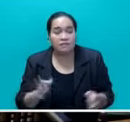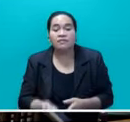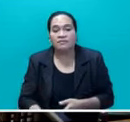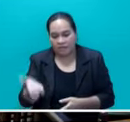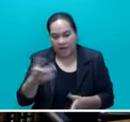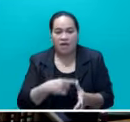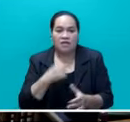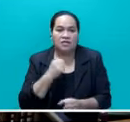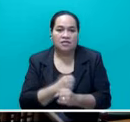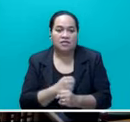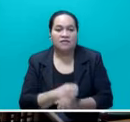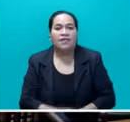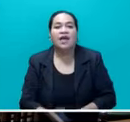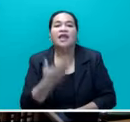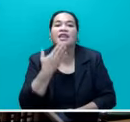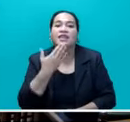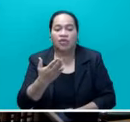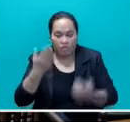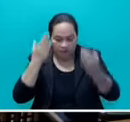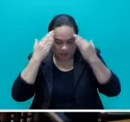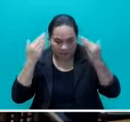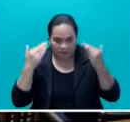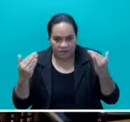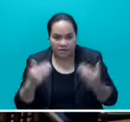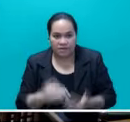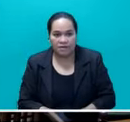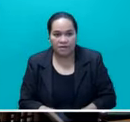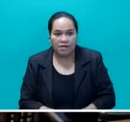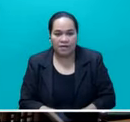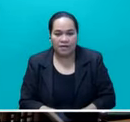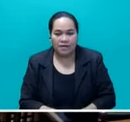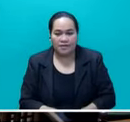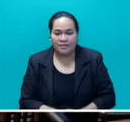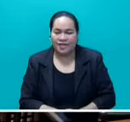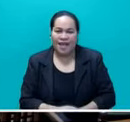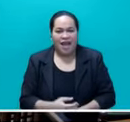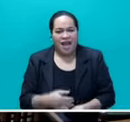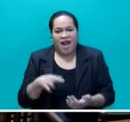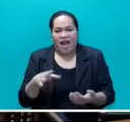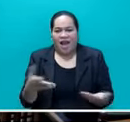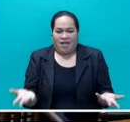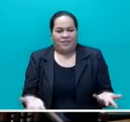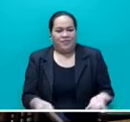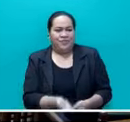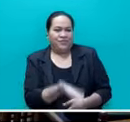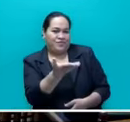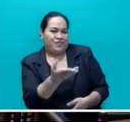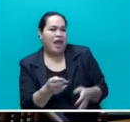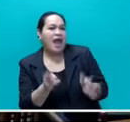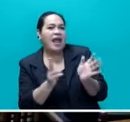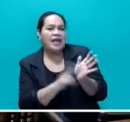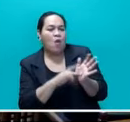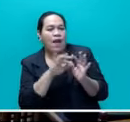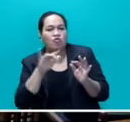Attorney General. Thank you, Mr. Speaker. Sir, it's really quite entertaining to have Honorable Nawaikula actually back in